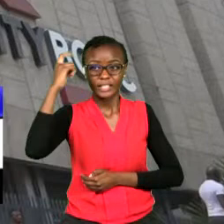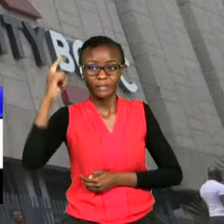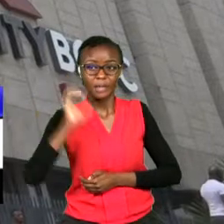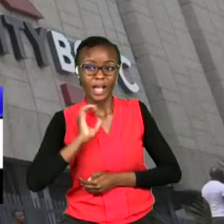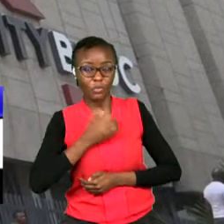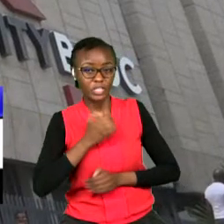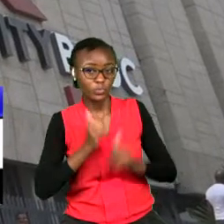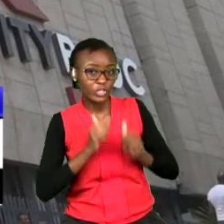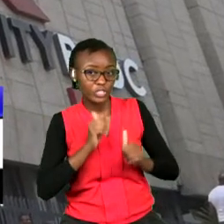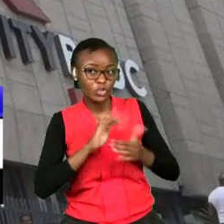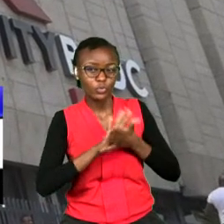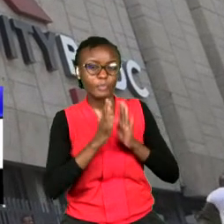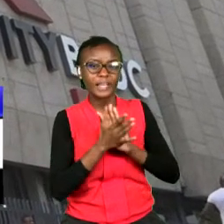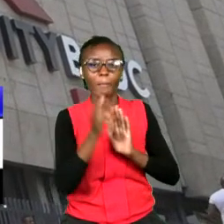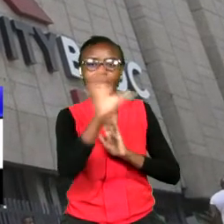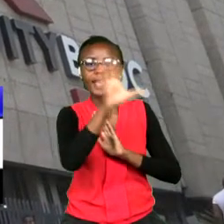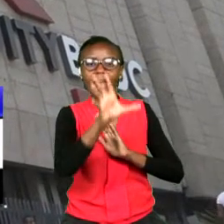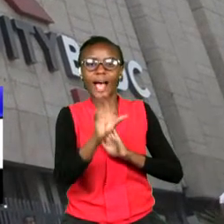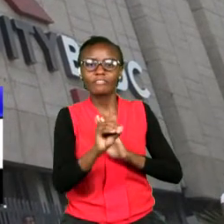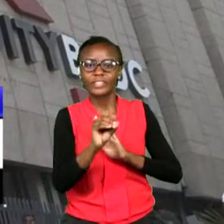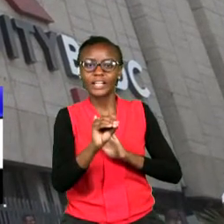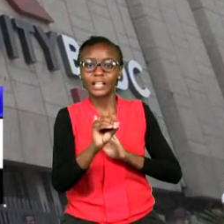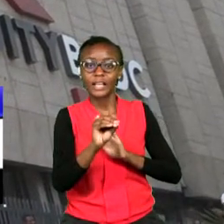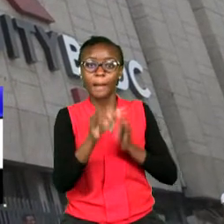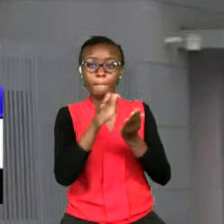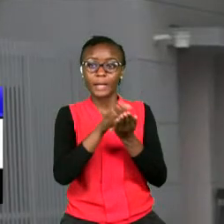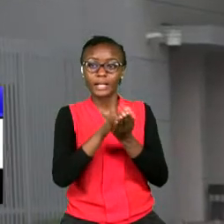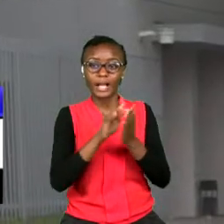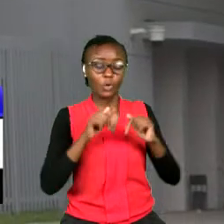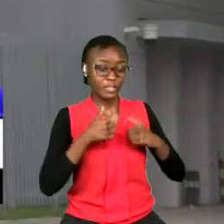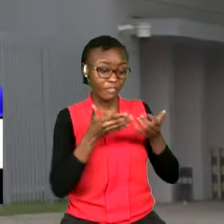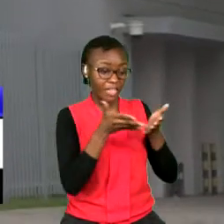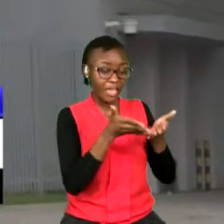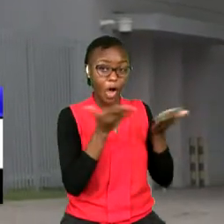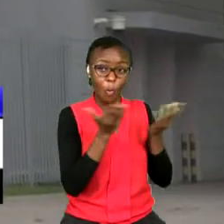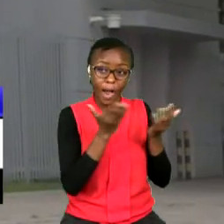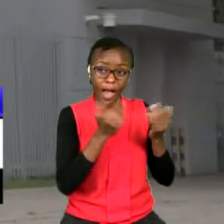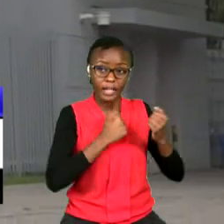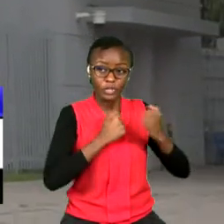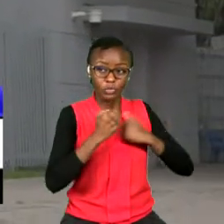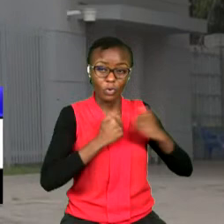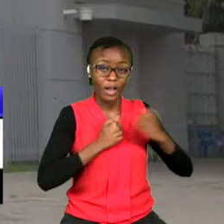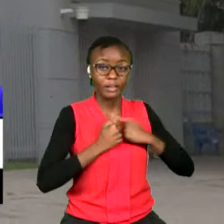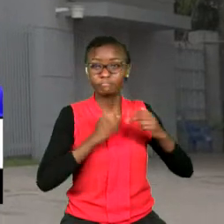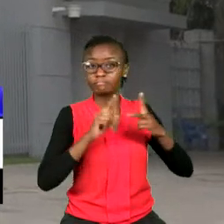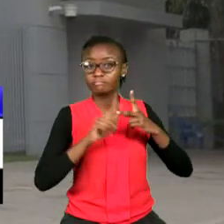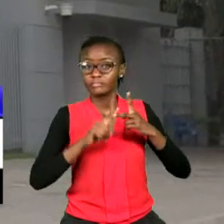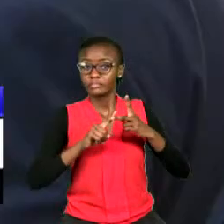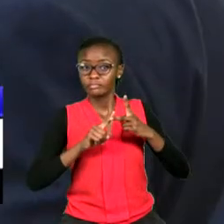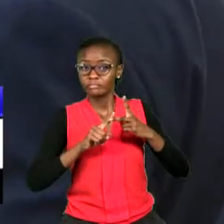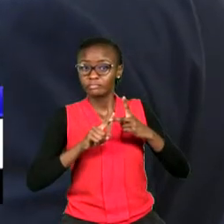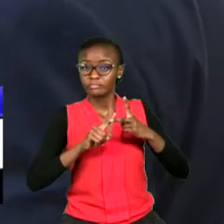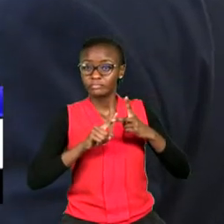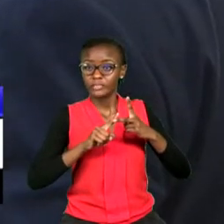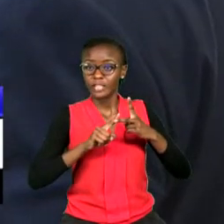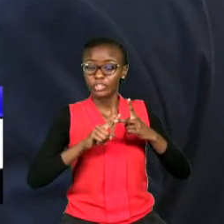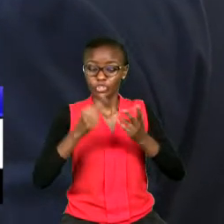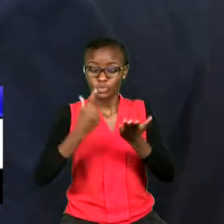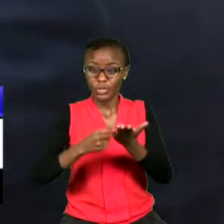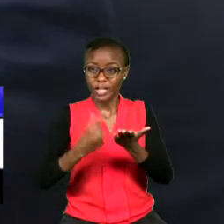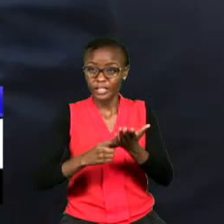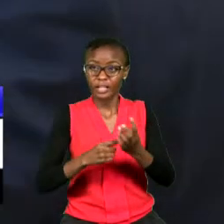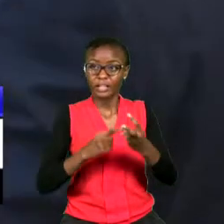dream. We are a systemic bank in Uganda, we are a systemic bank in Rwanda, we are a systemic bank